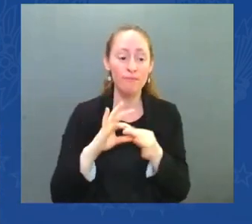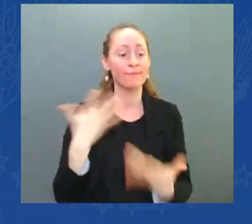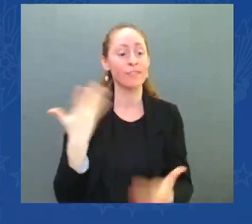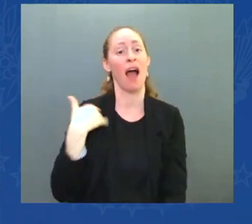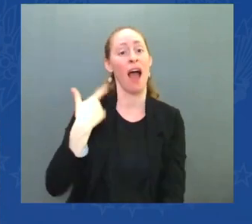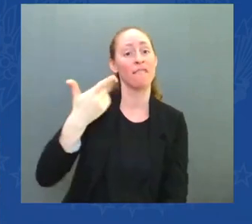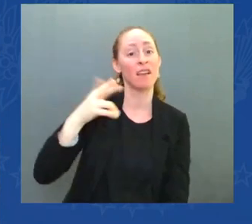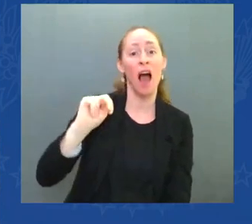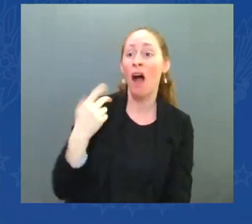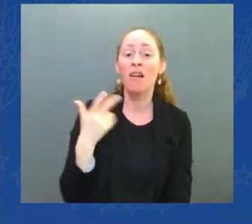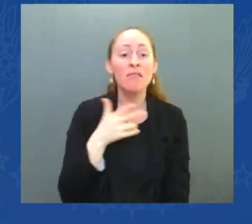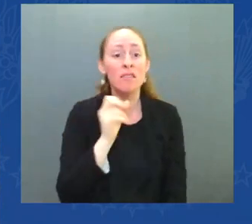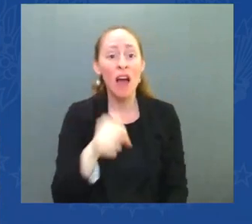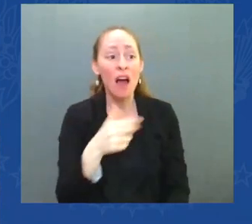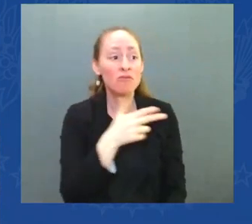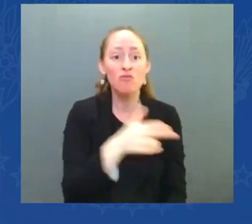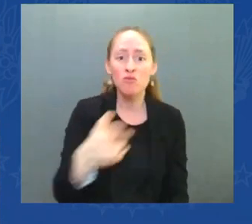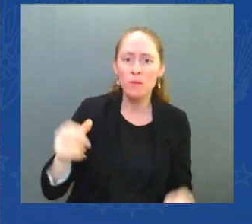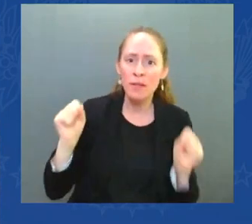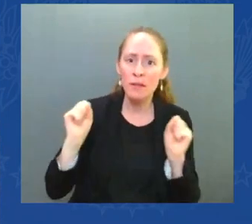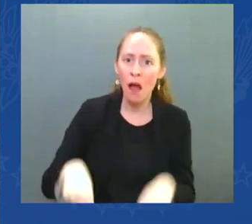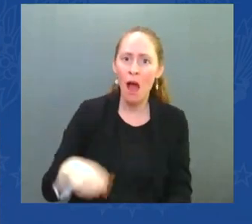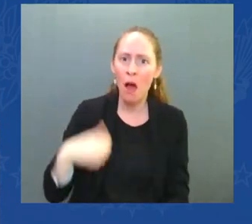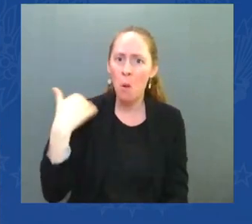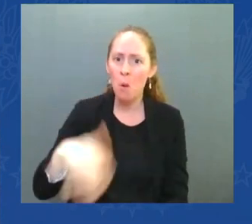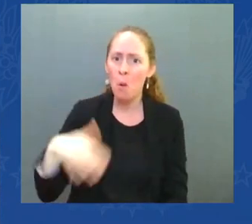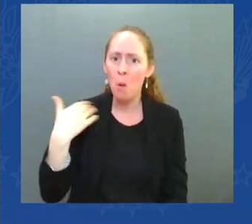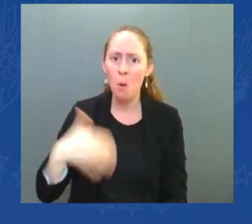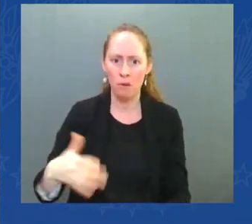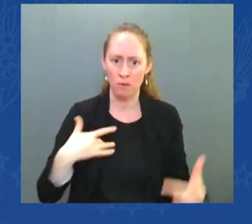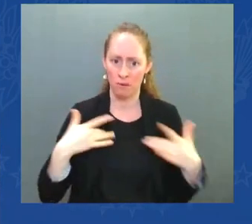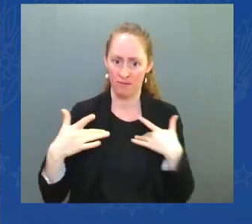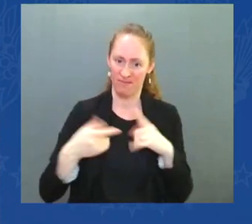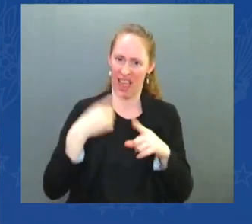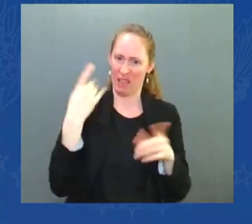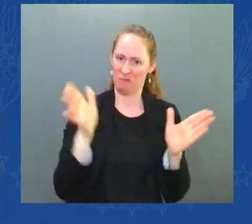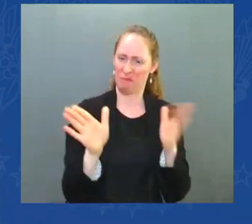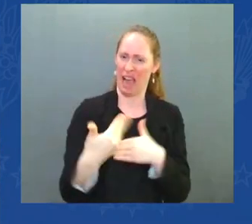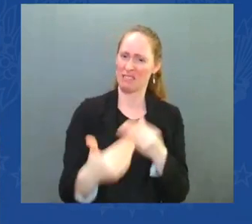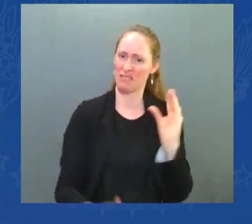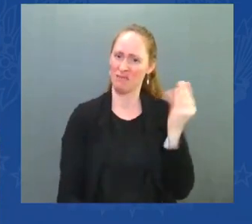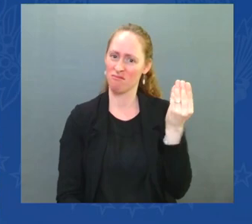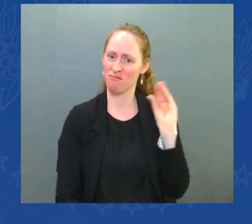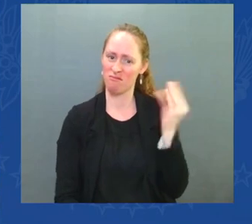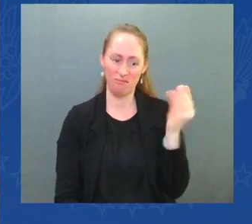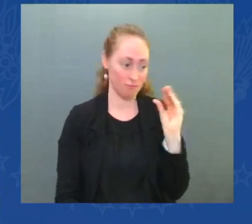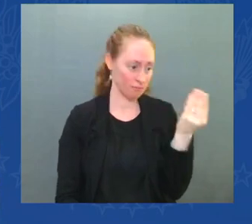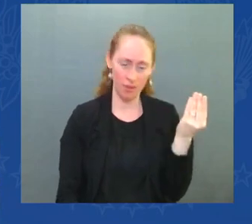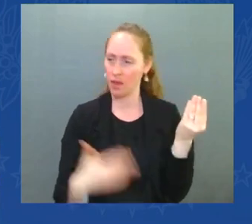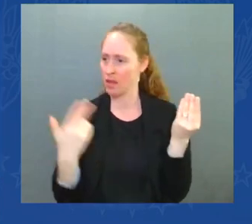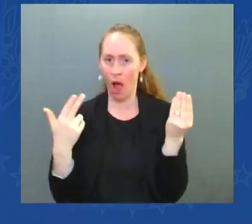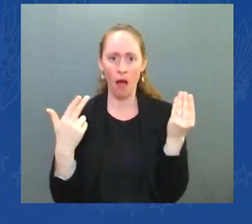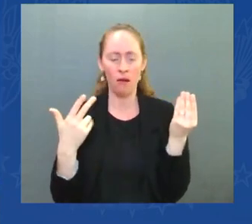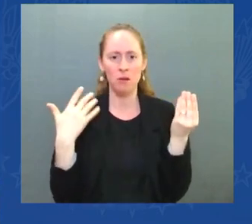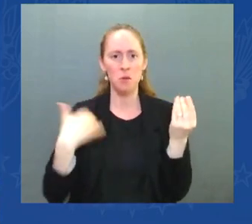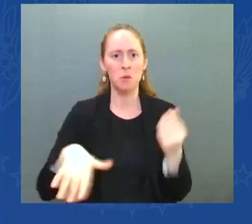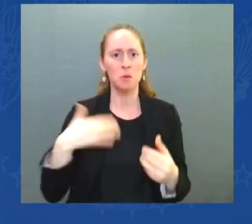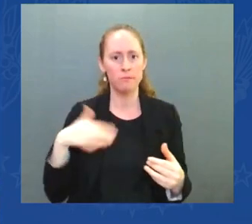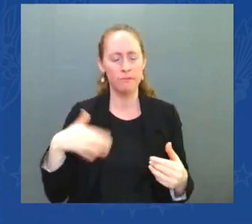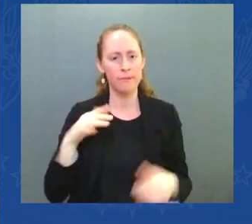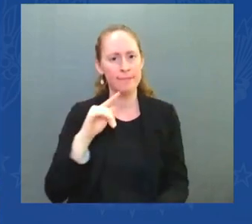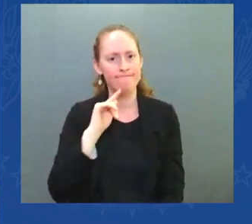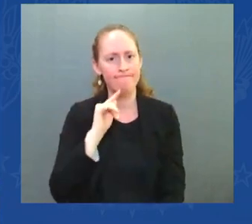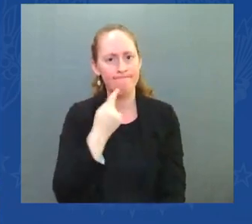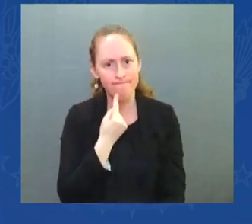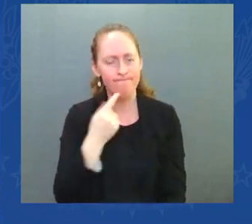a working gun with alarming ease. Now, we call them ghost guns because they can't be